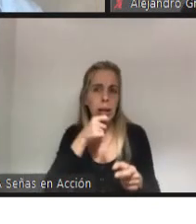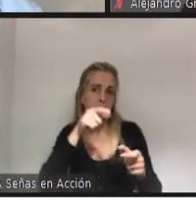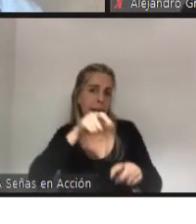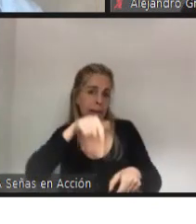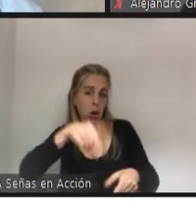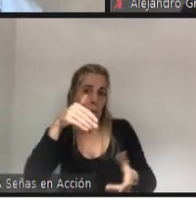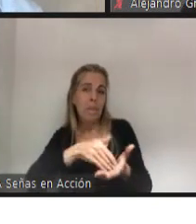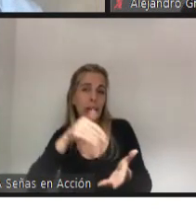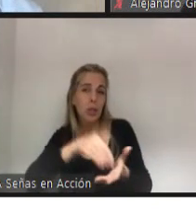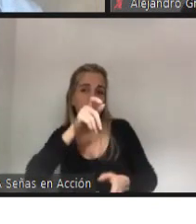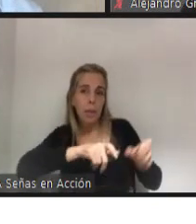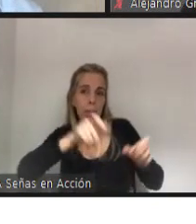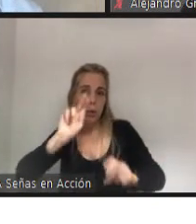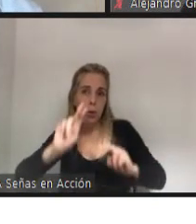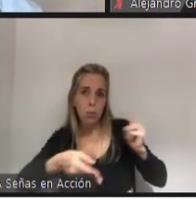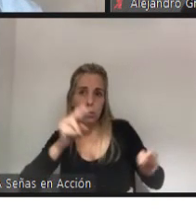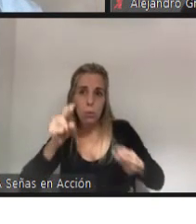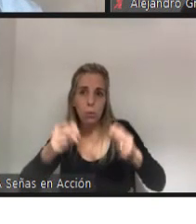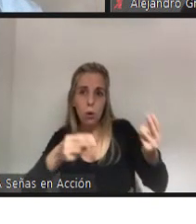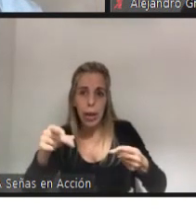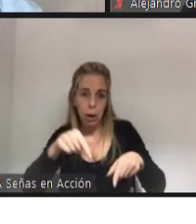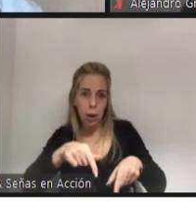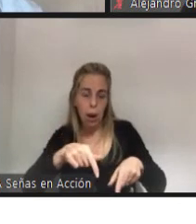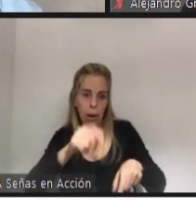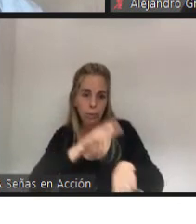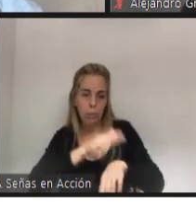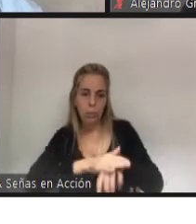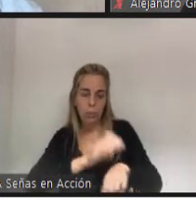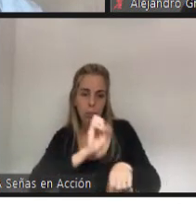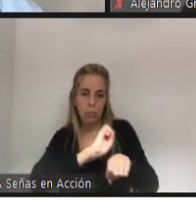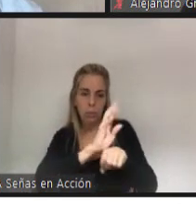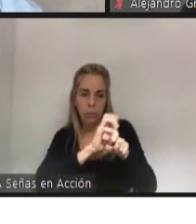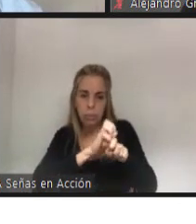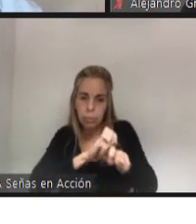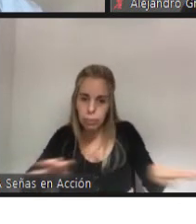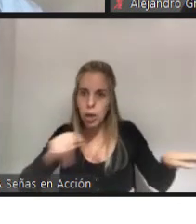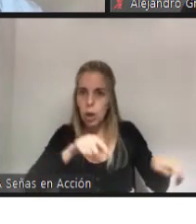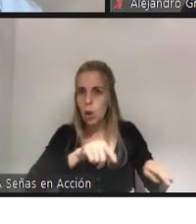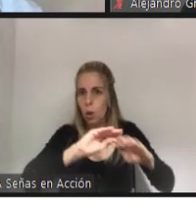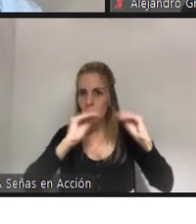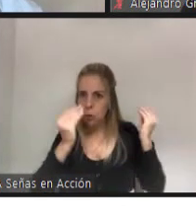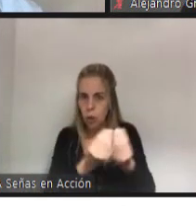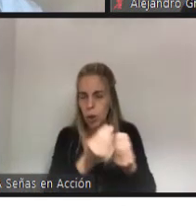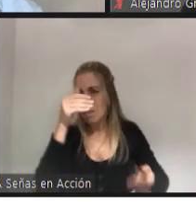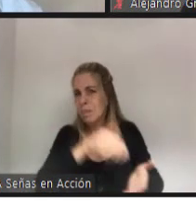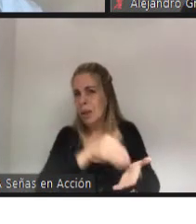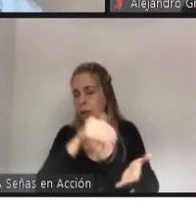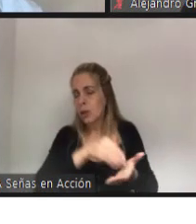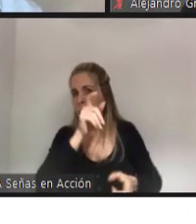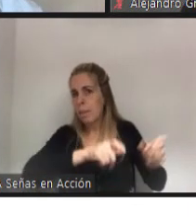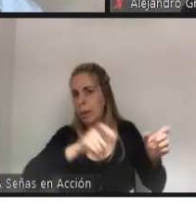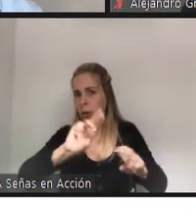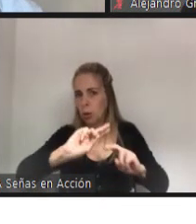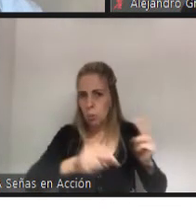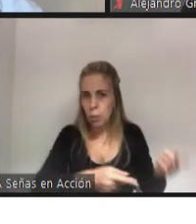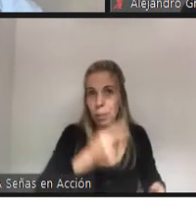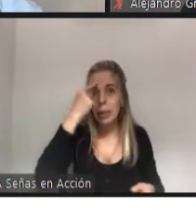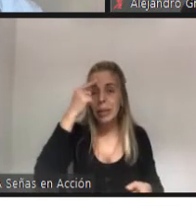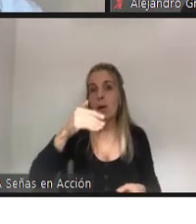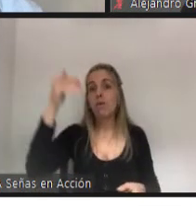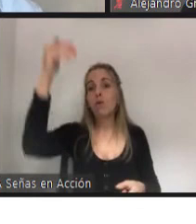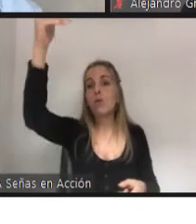these millions of people who died? If they won't cause that this will bring about some sort